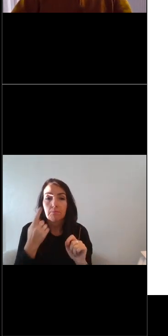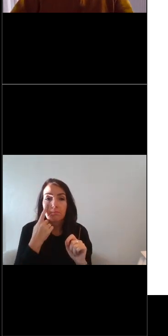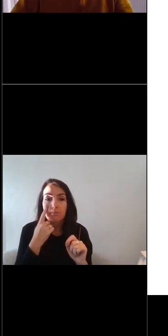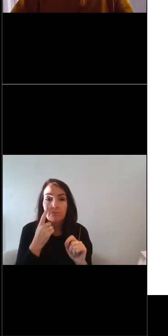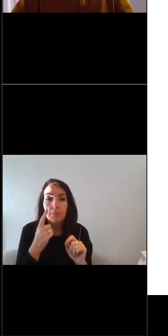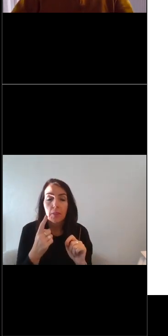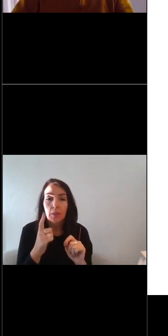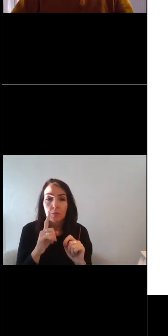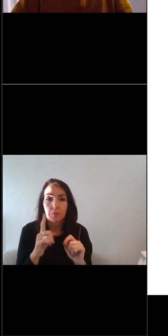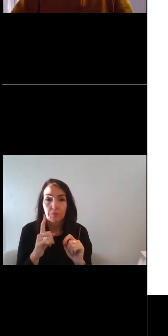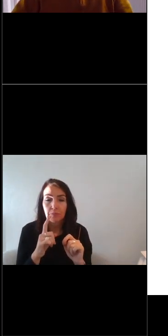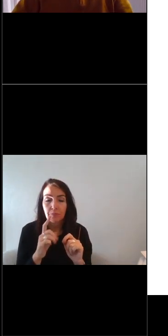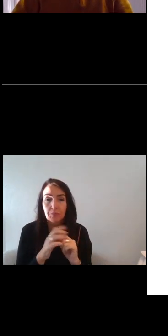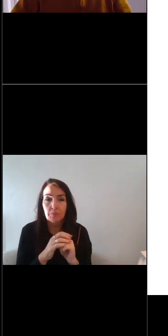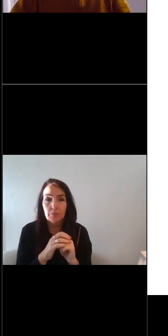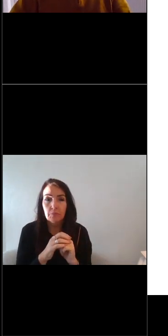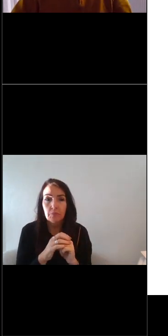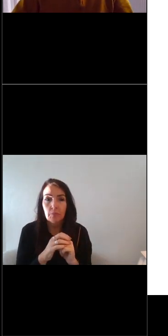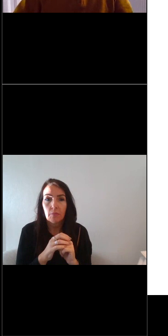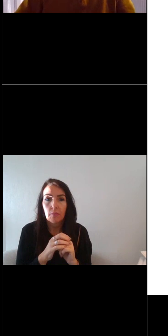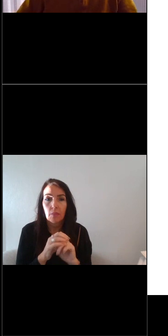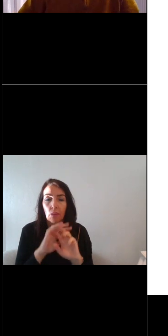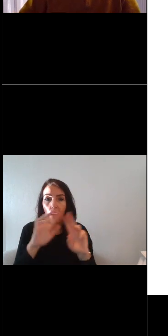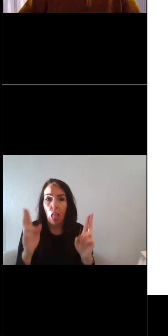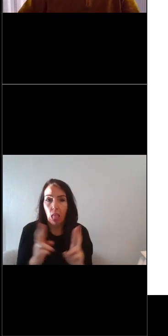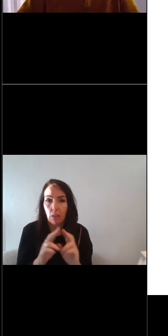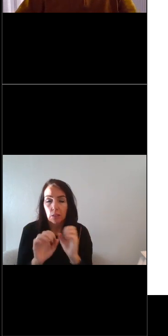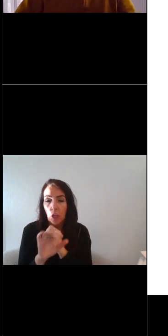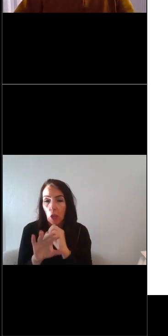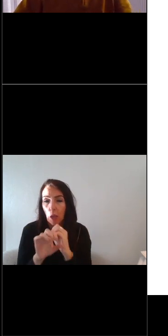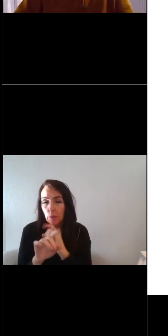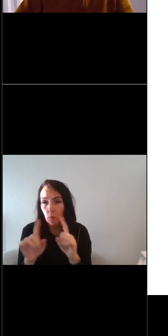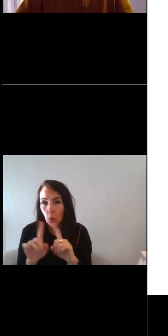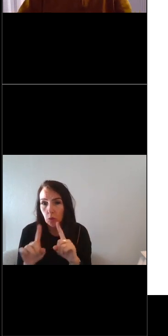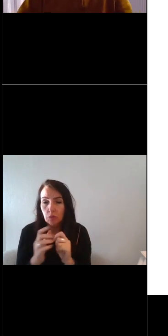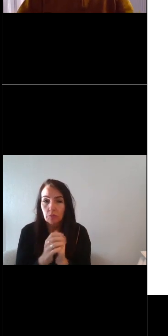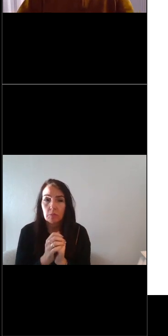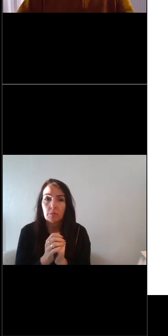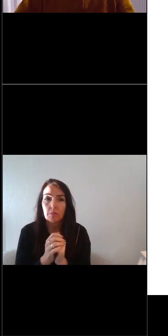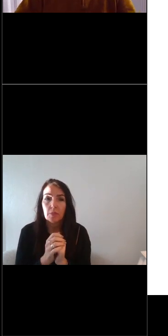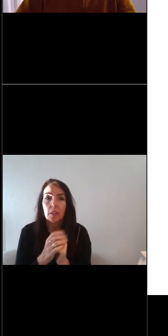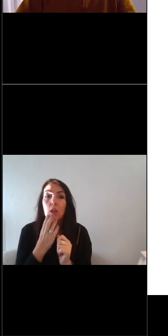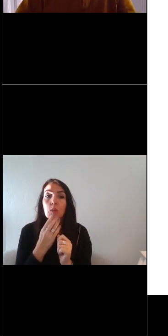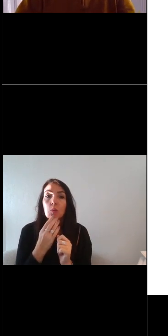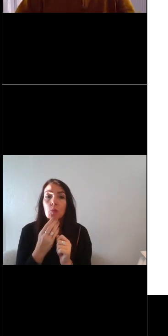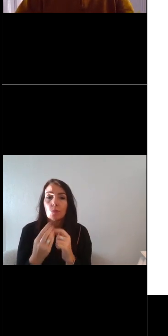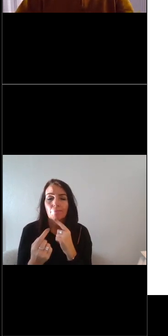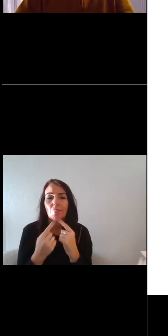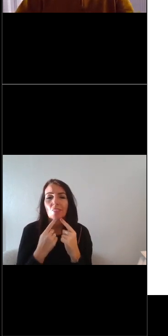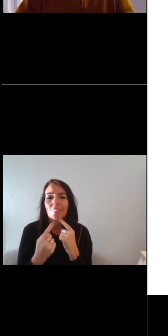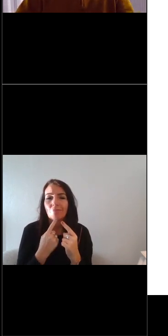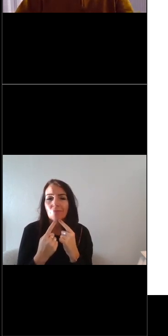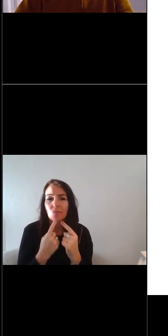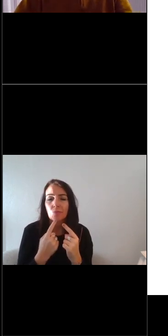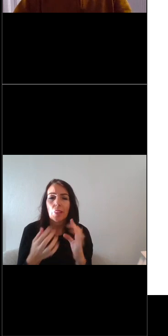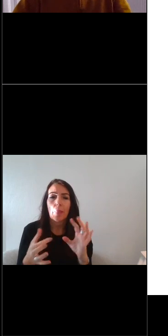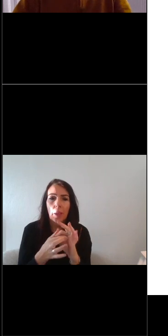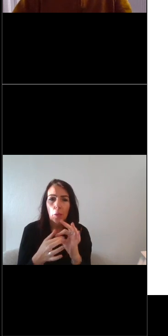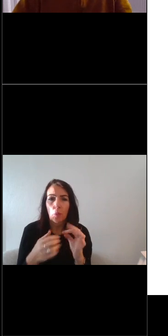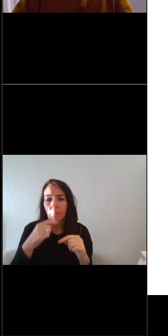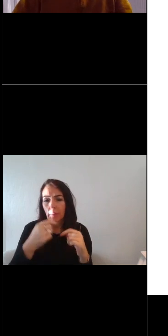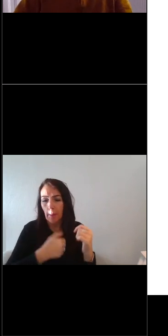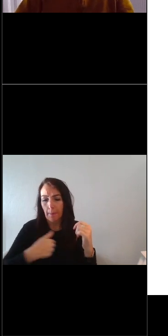be decarbonised through electrification, for example, would be vehicle utilisation data. This will include miles per